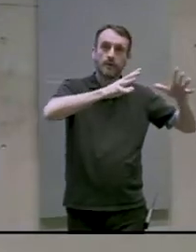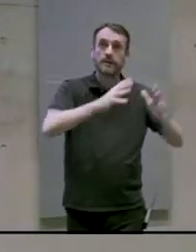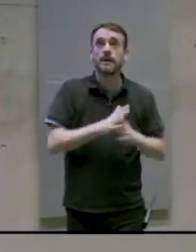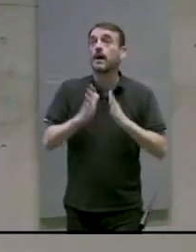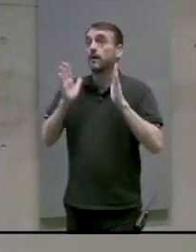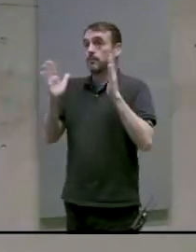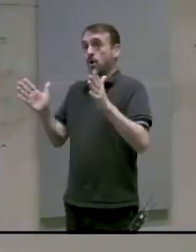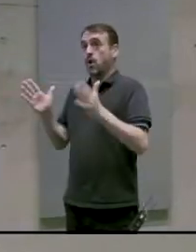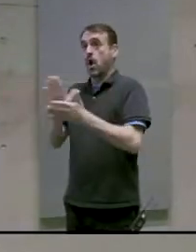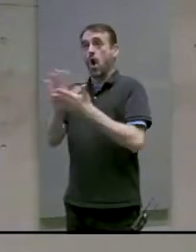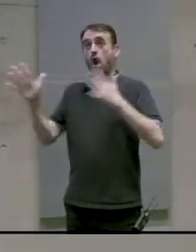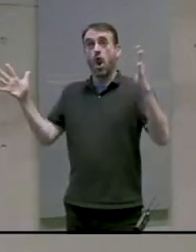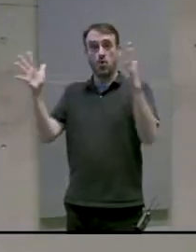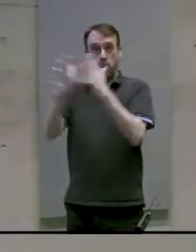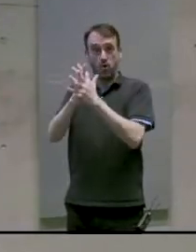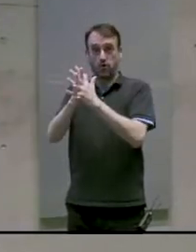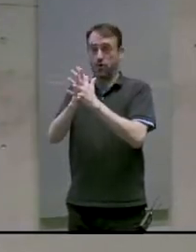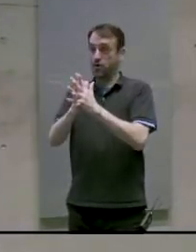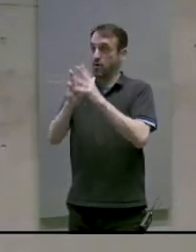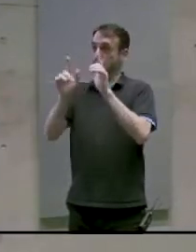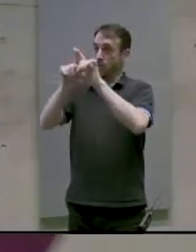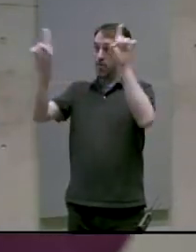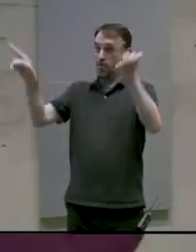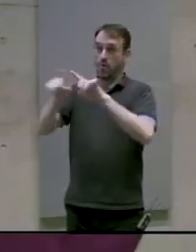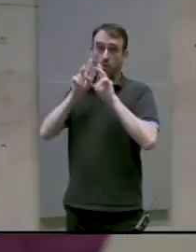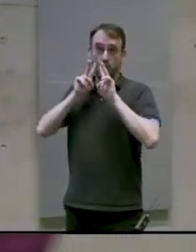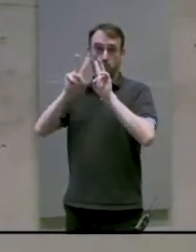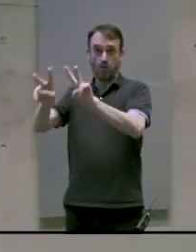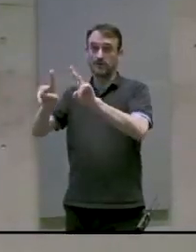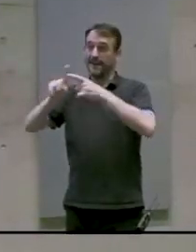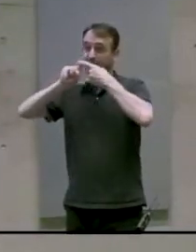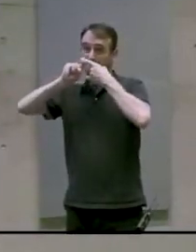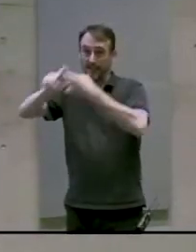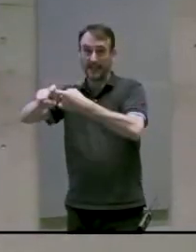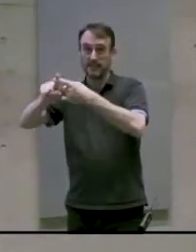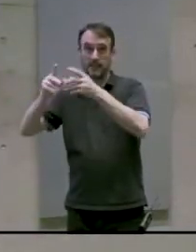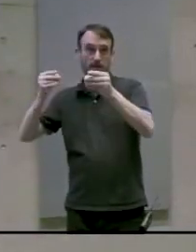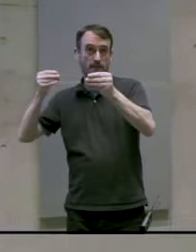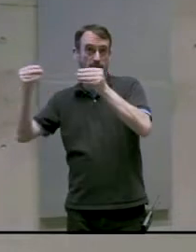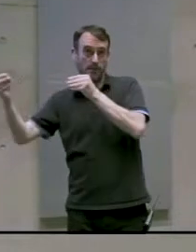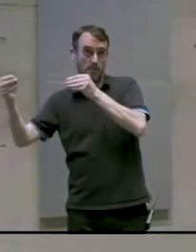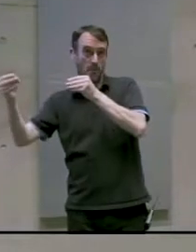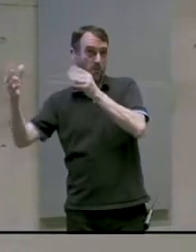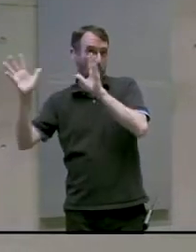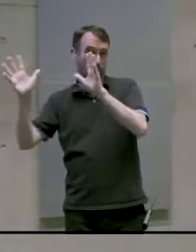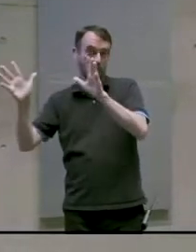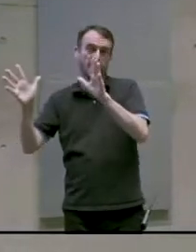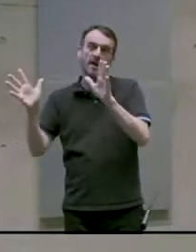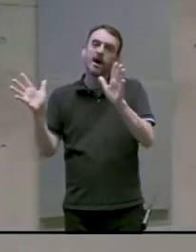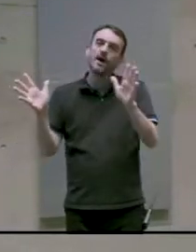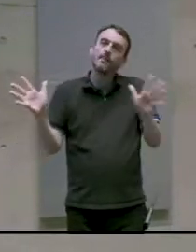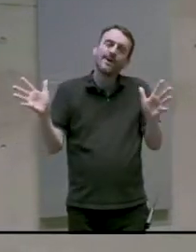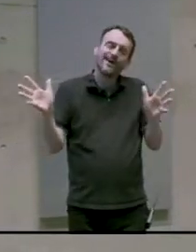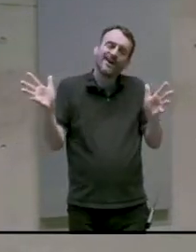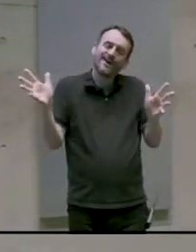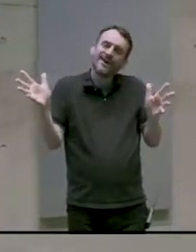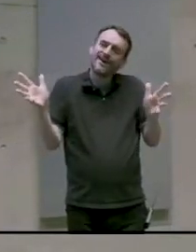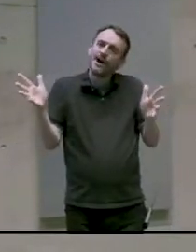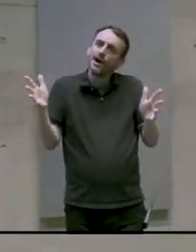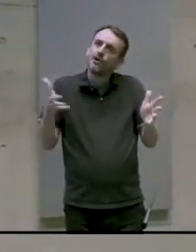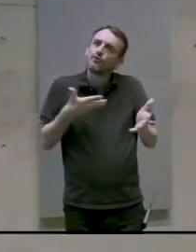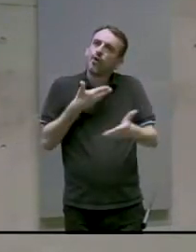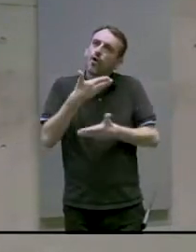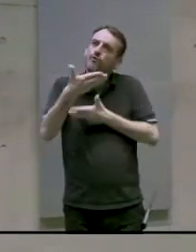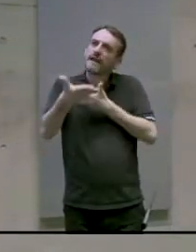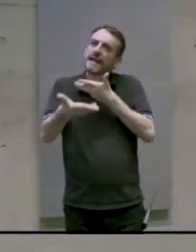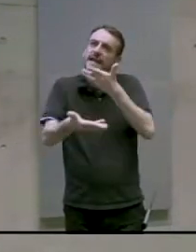it is, it's bloody good production values, just watch it as is, it's fixed. And it's like, no, it's nice if it's conversational.